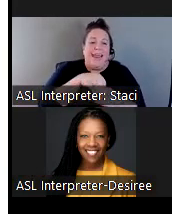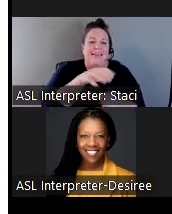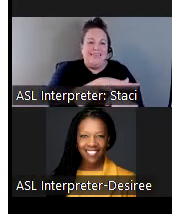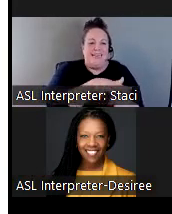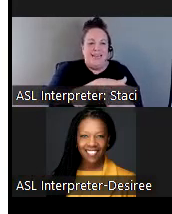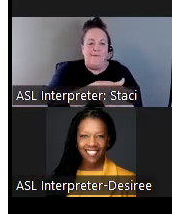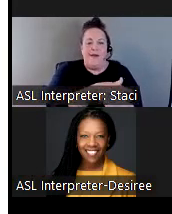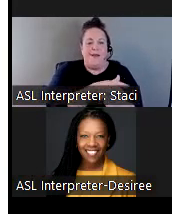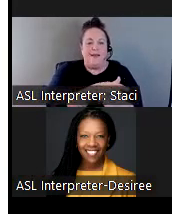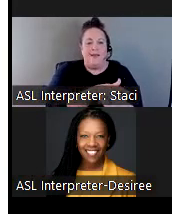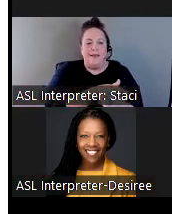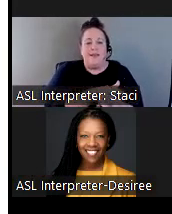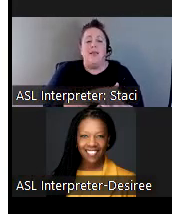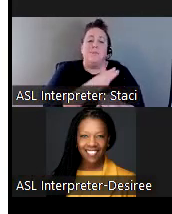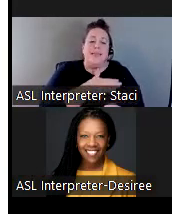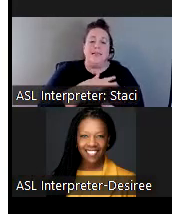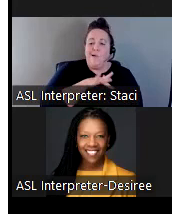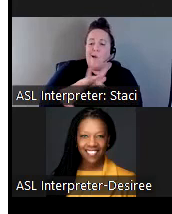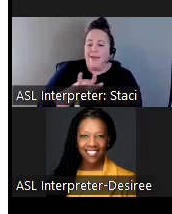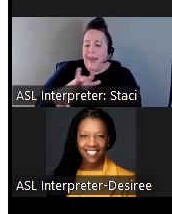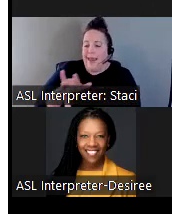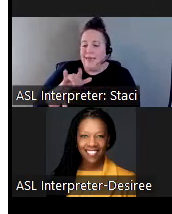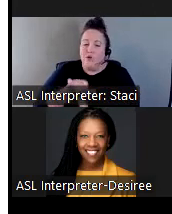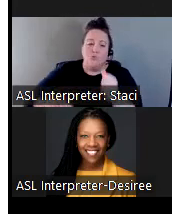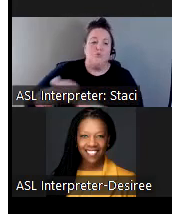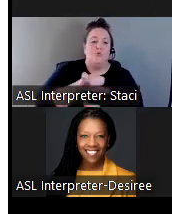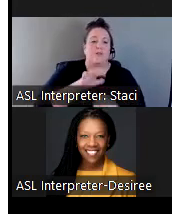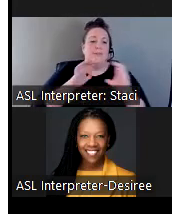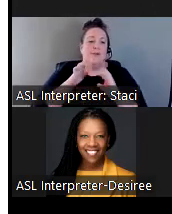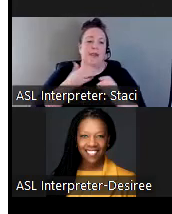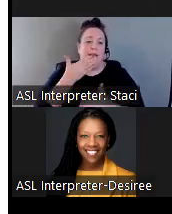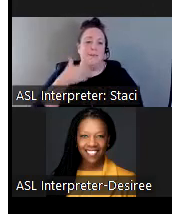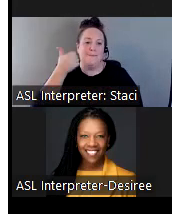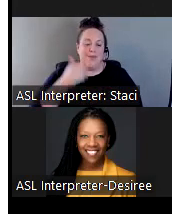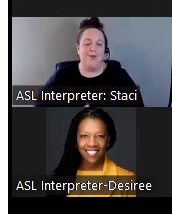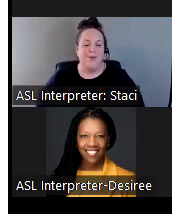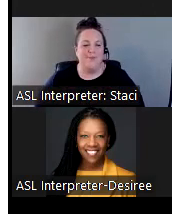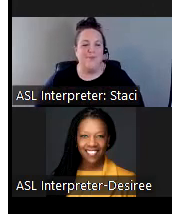not in our silos, but outside our silos to communicate better.